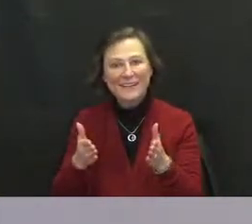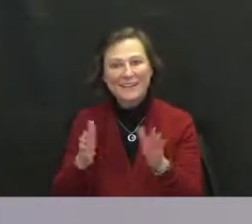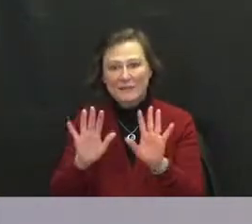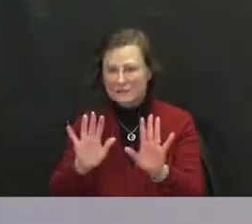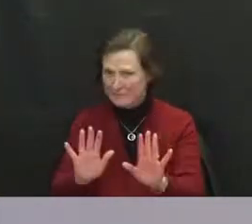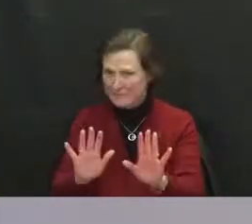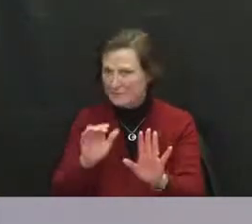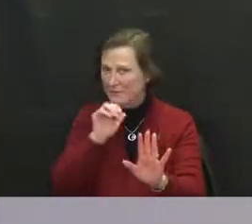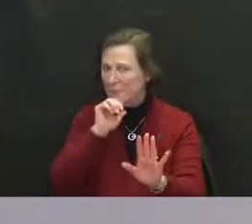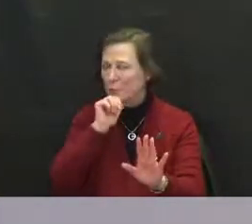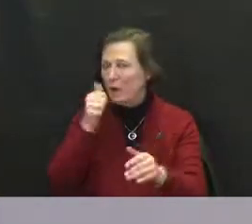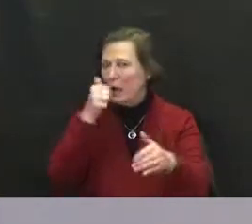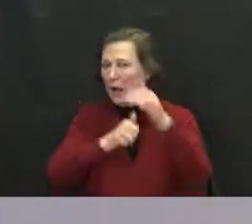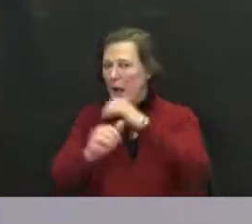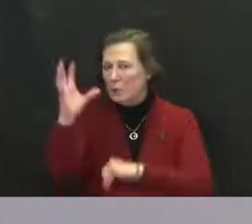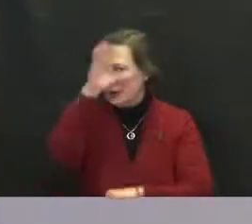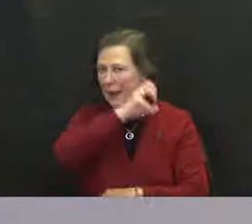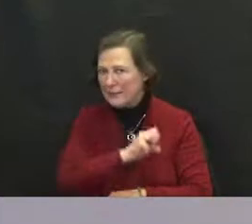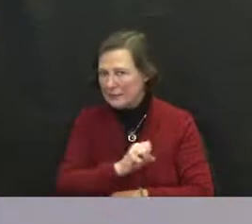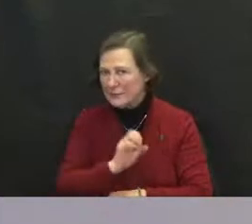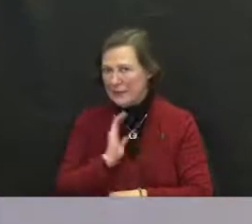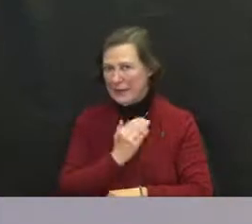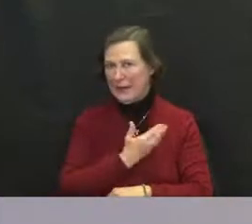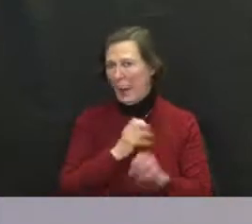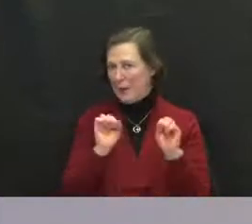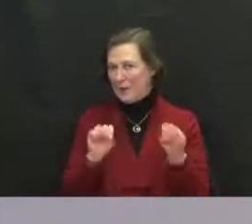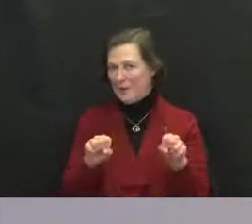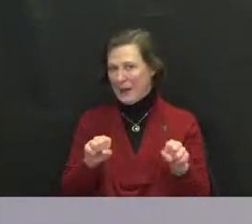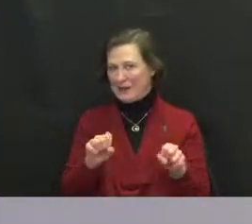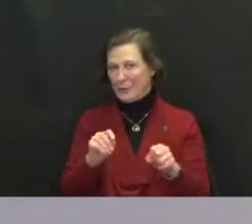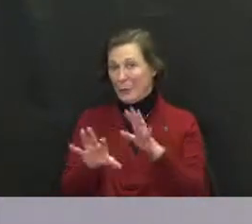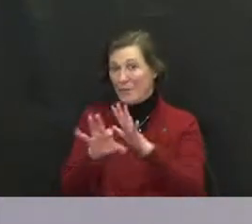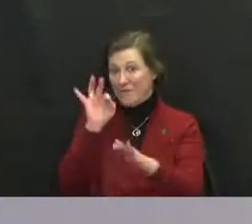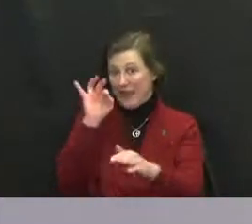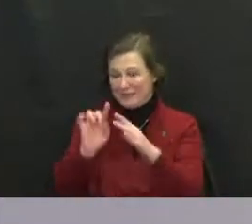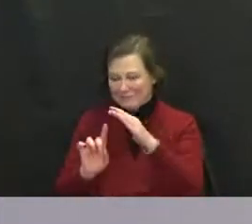not underestimate our capacity to find one.